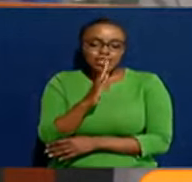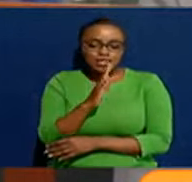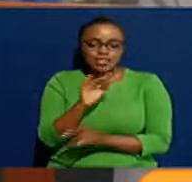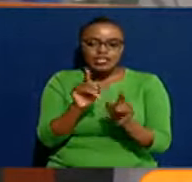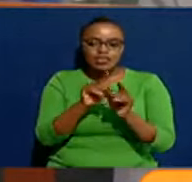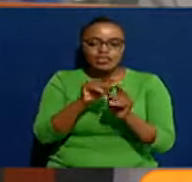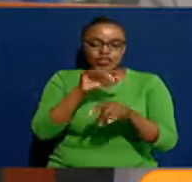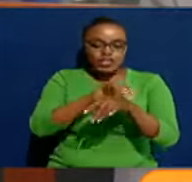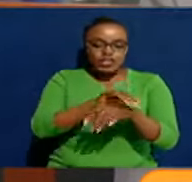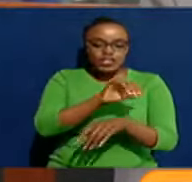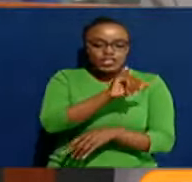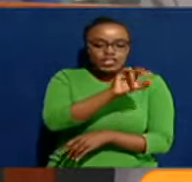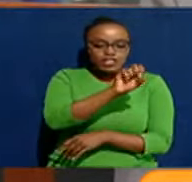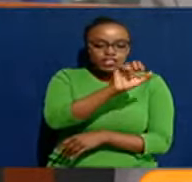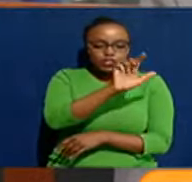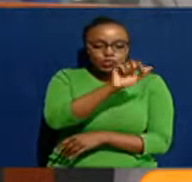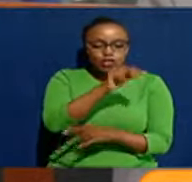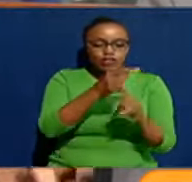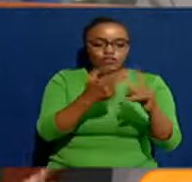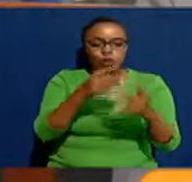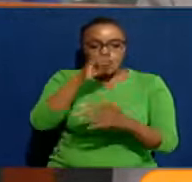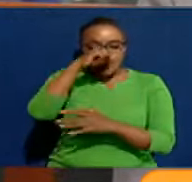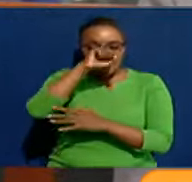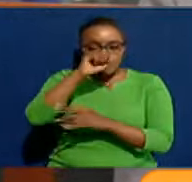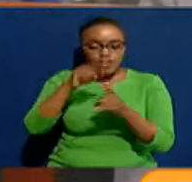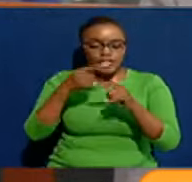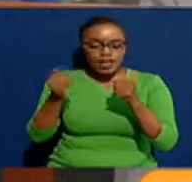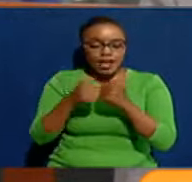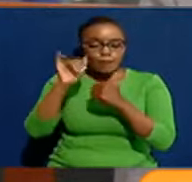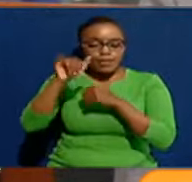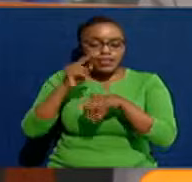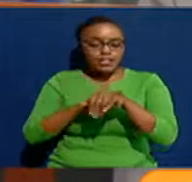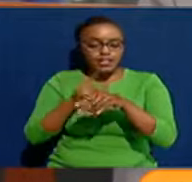actually insulin from pigs. And what happened that time?